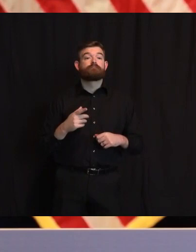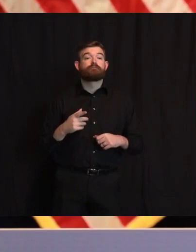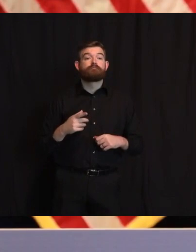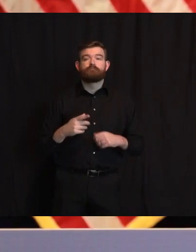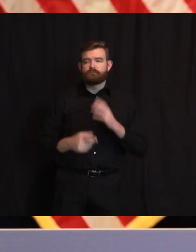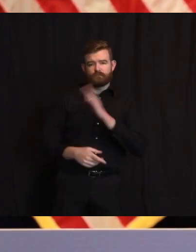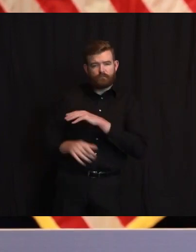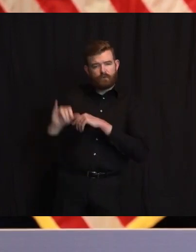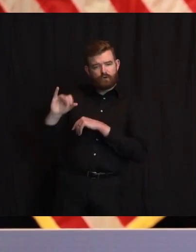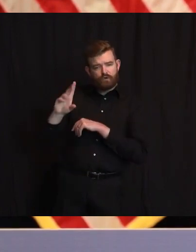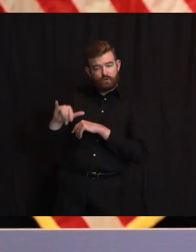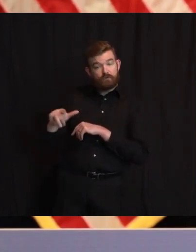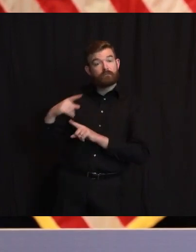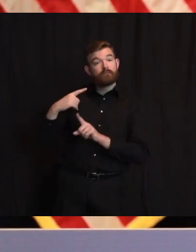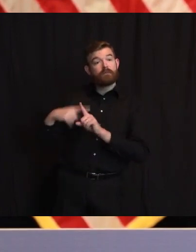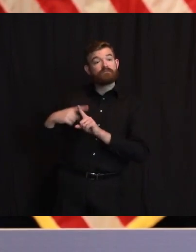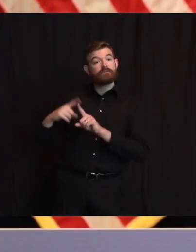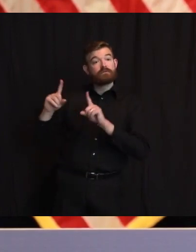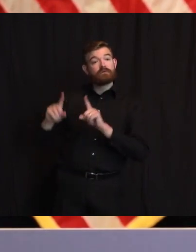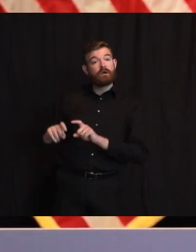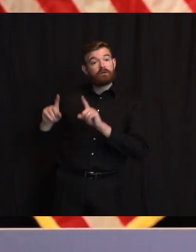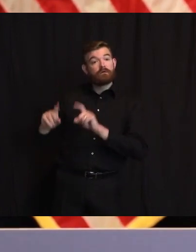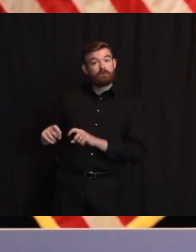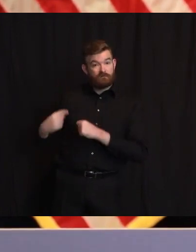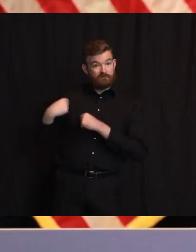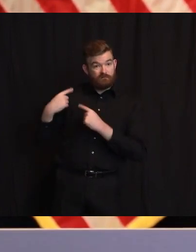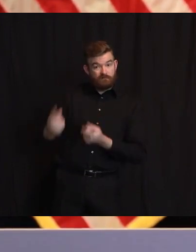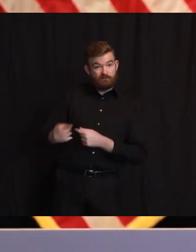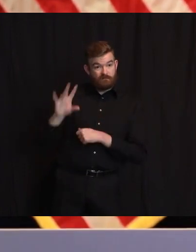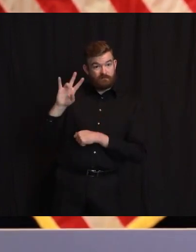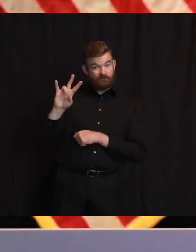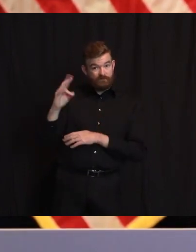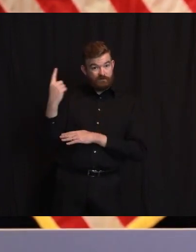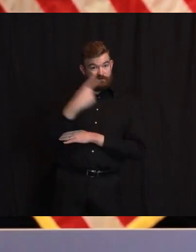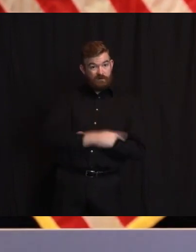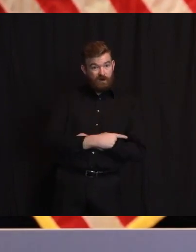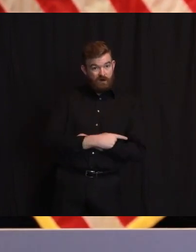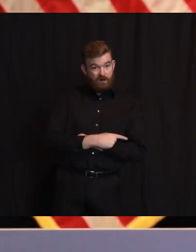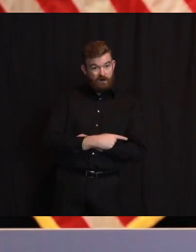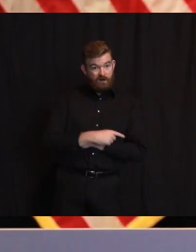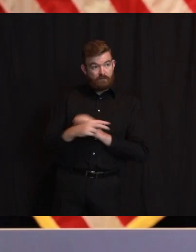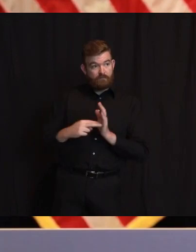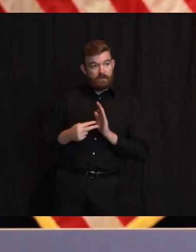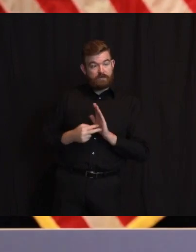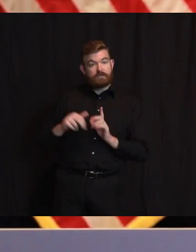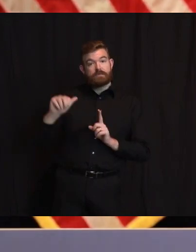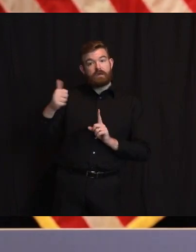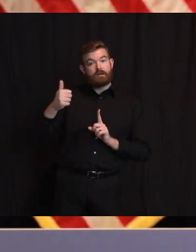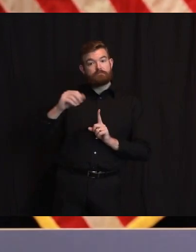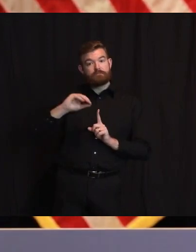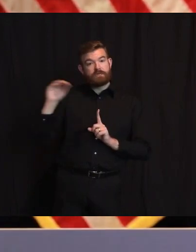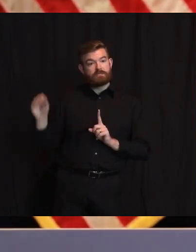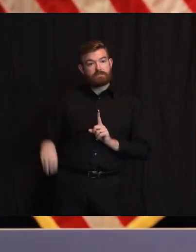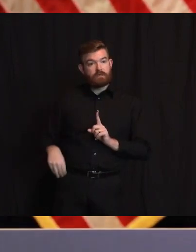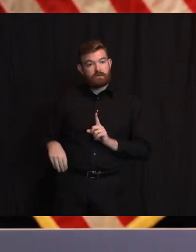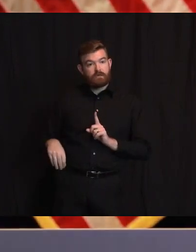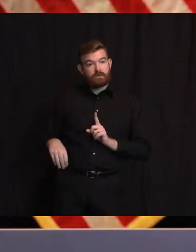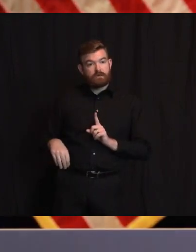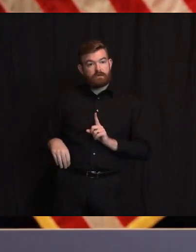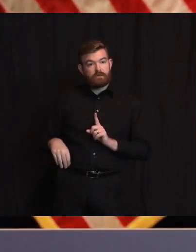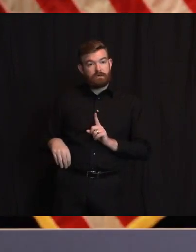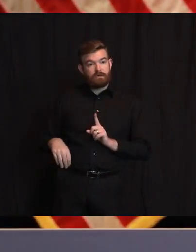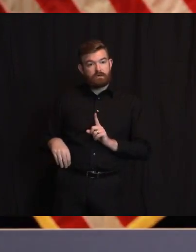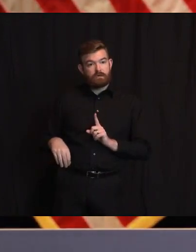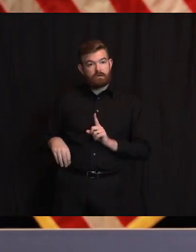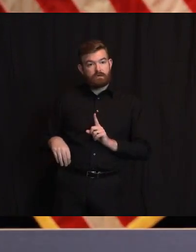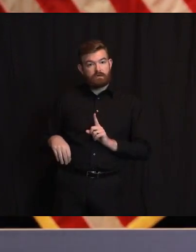7 days in a row of 10% or less growth in those from